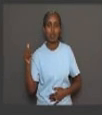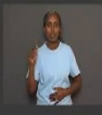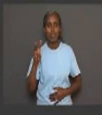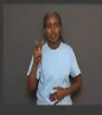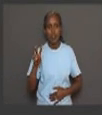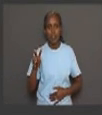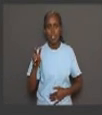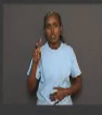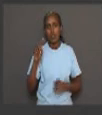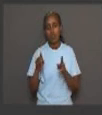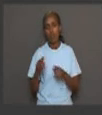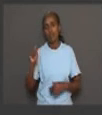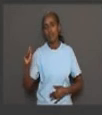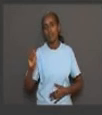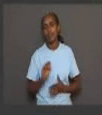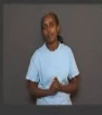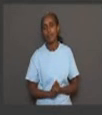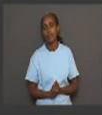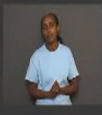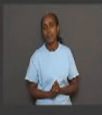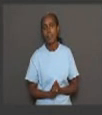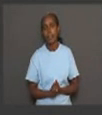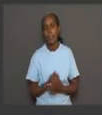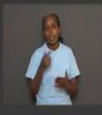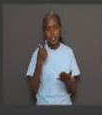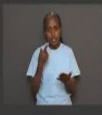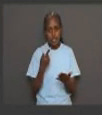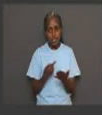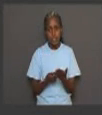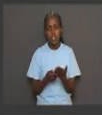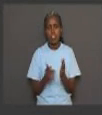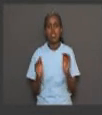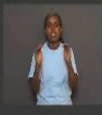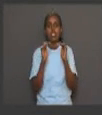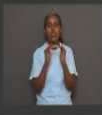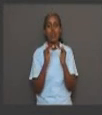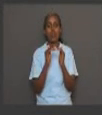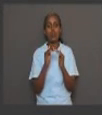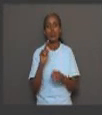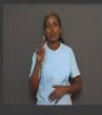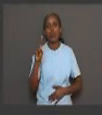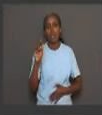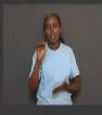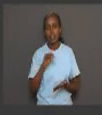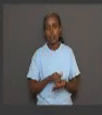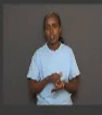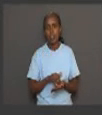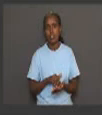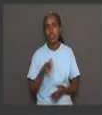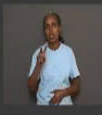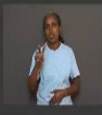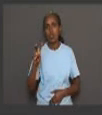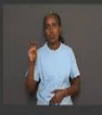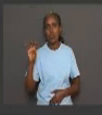10 of v of t. This is equal to